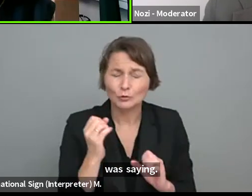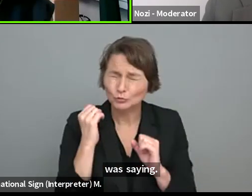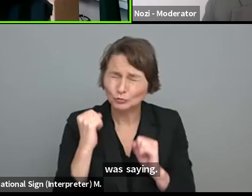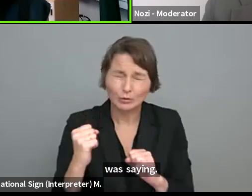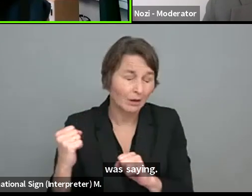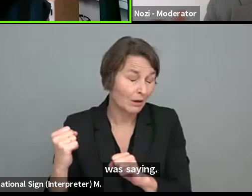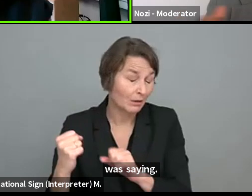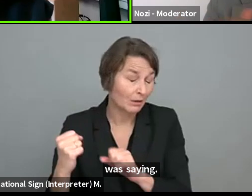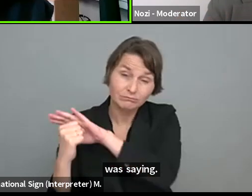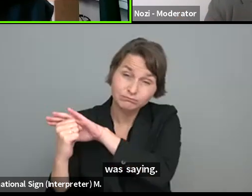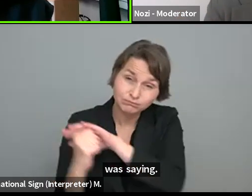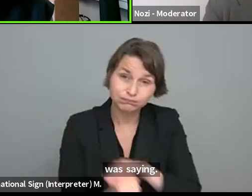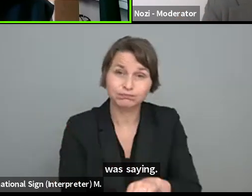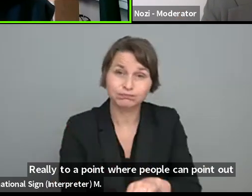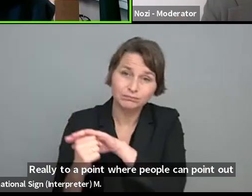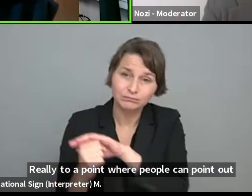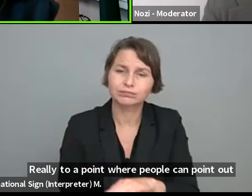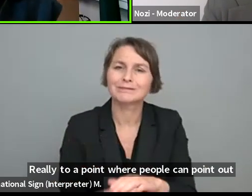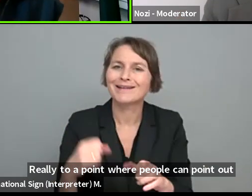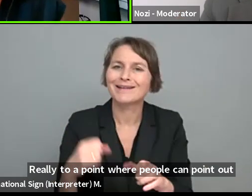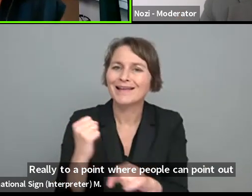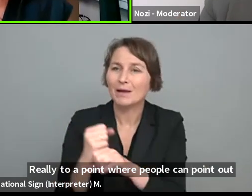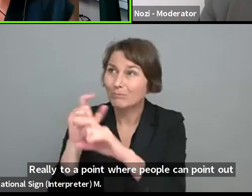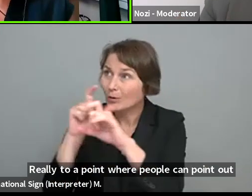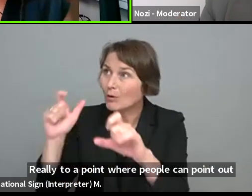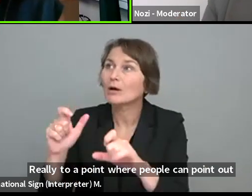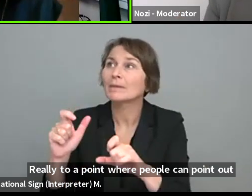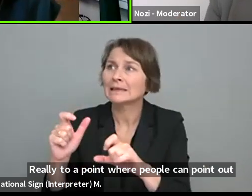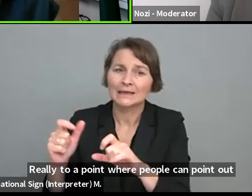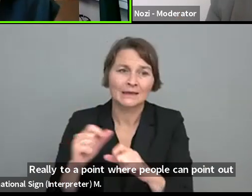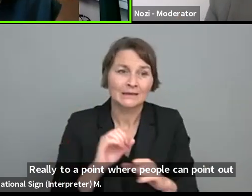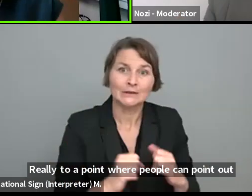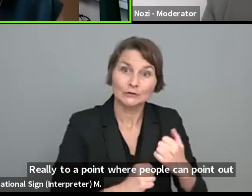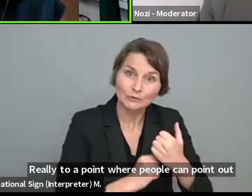galvanised the whole trades union movement. And it's ongoing with many